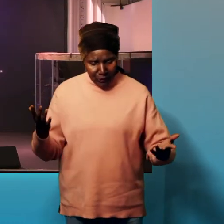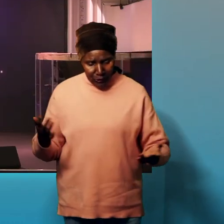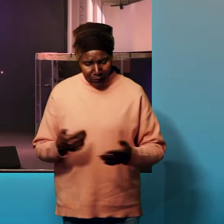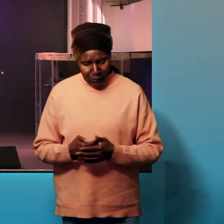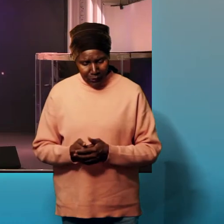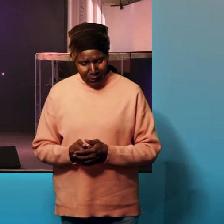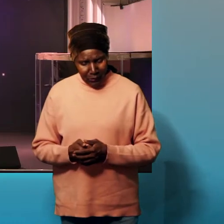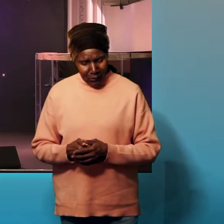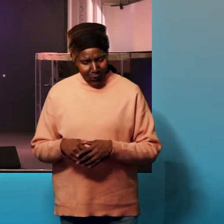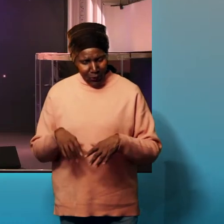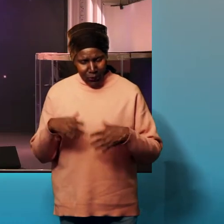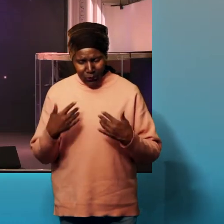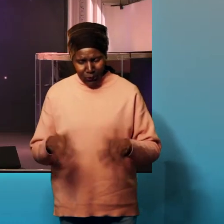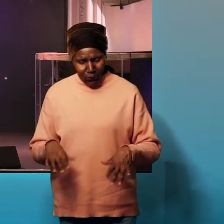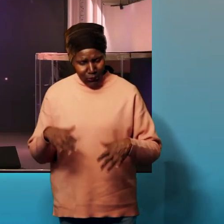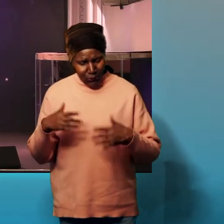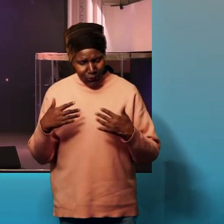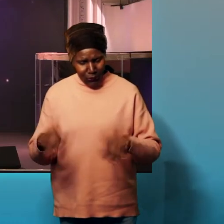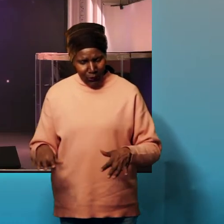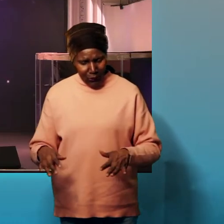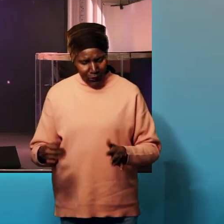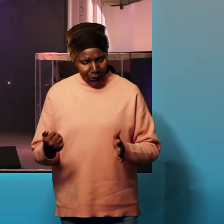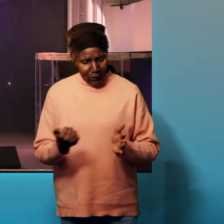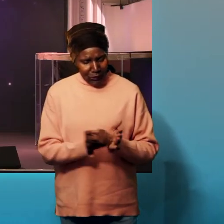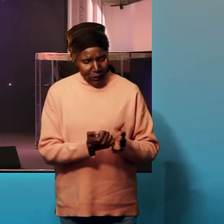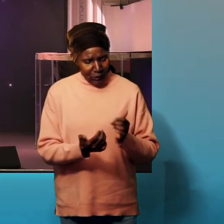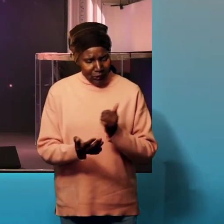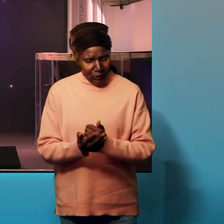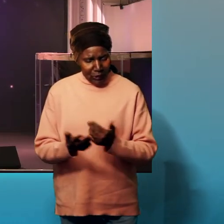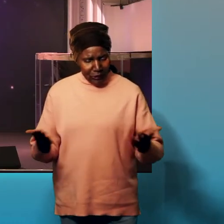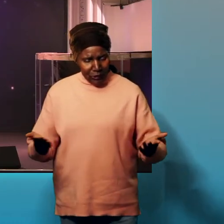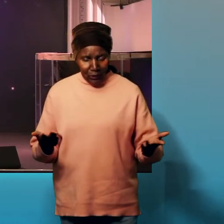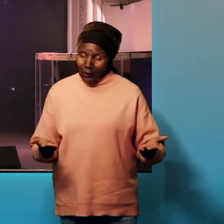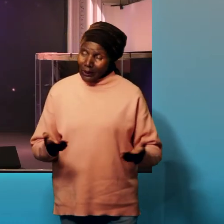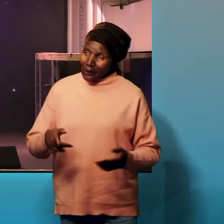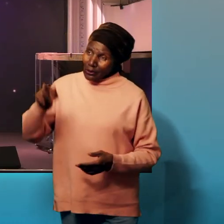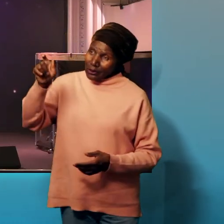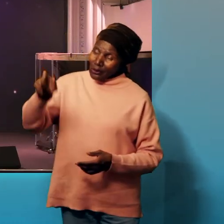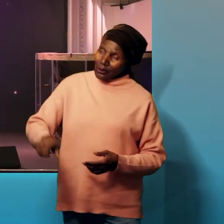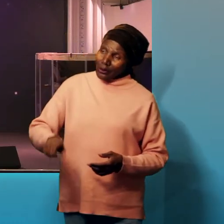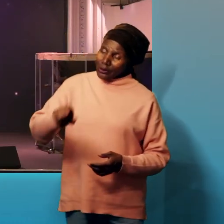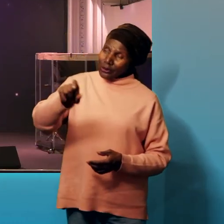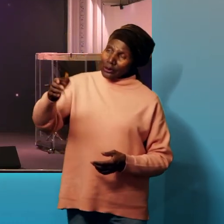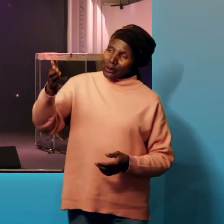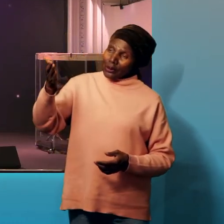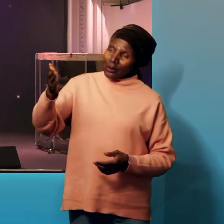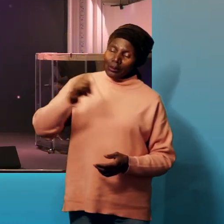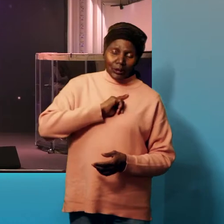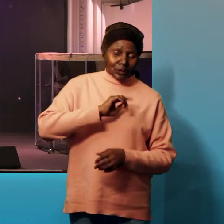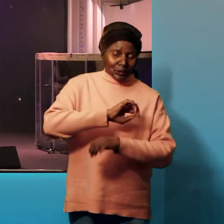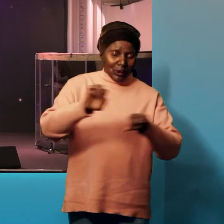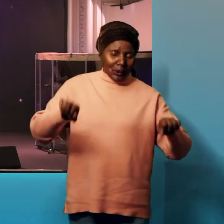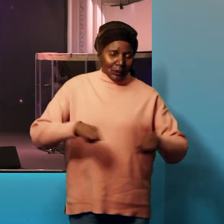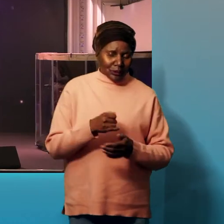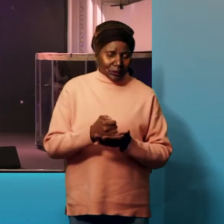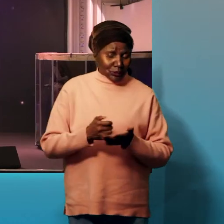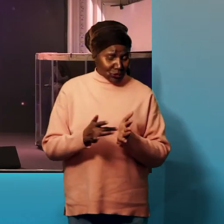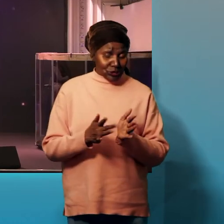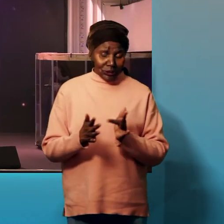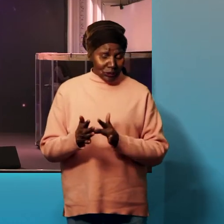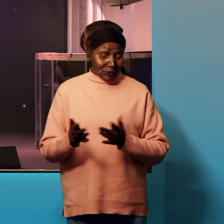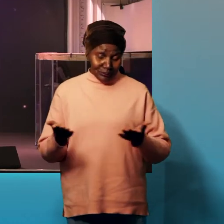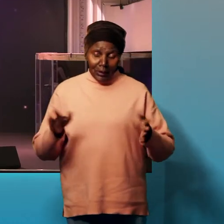greatest sacrifice was paid on the cross of Calvary for our sins. And he was happy to be the